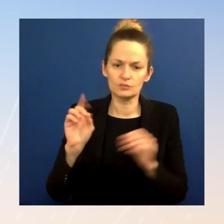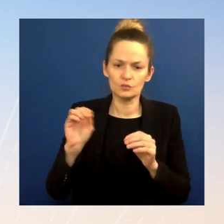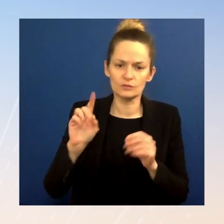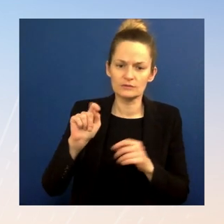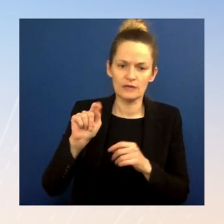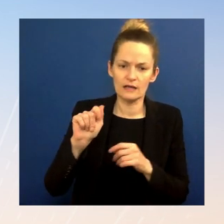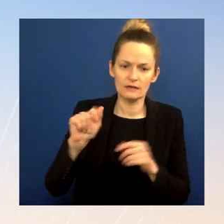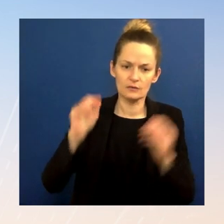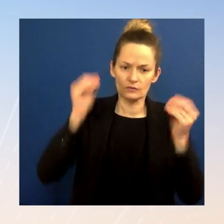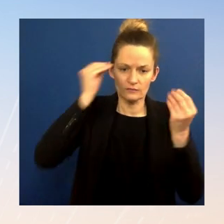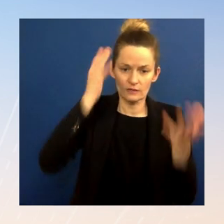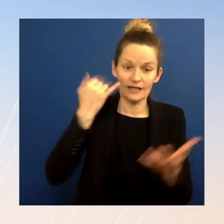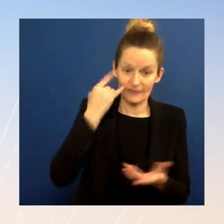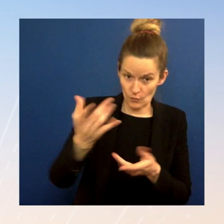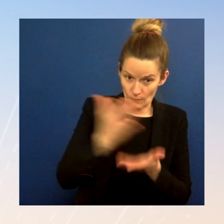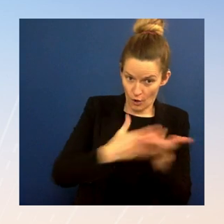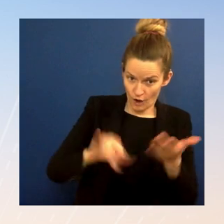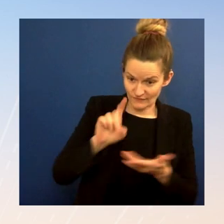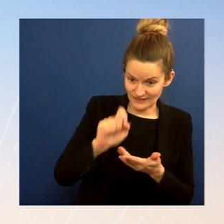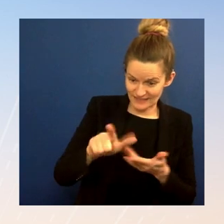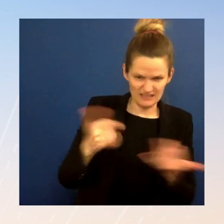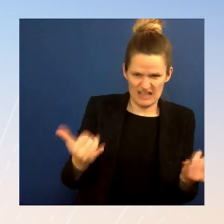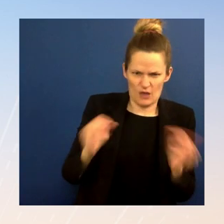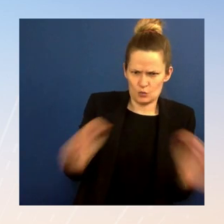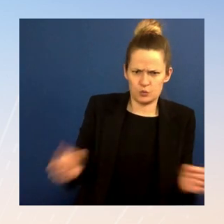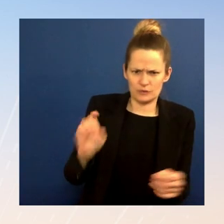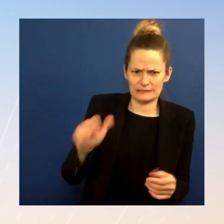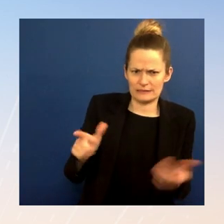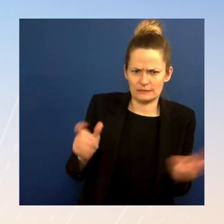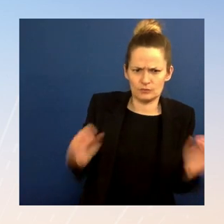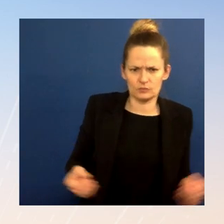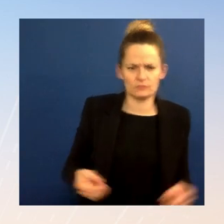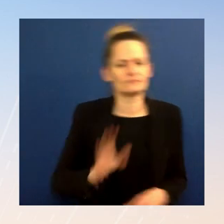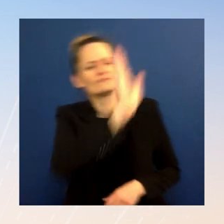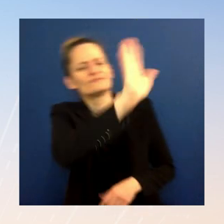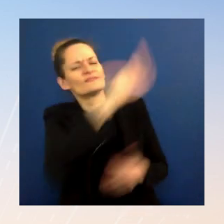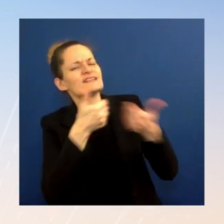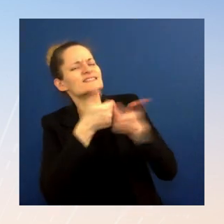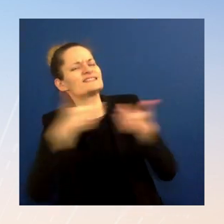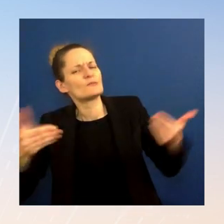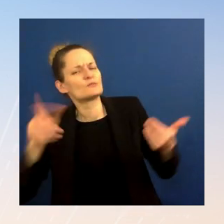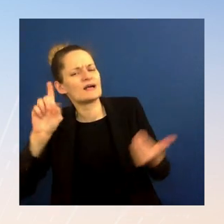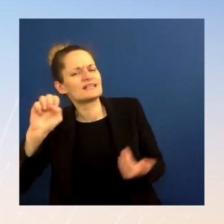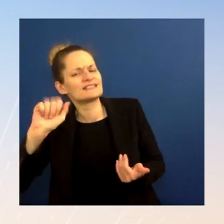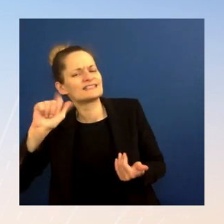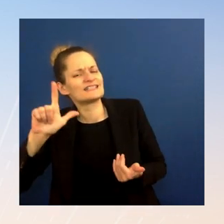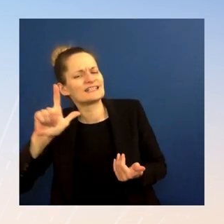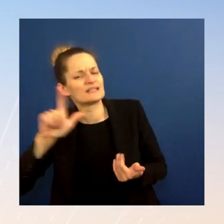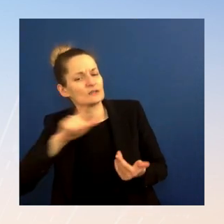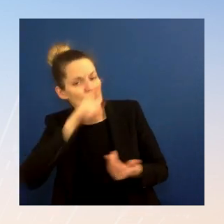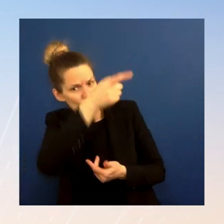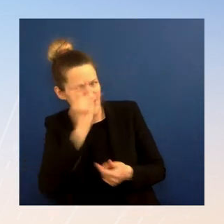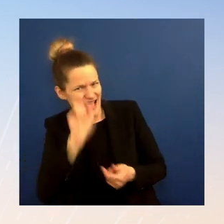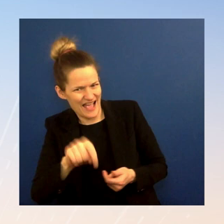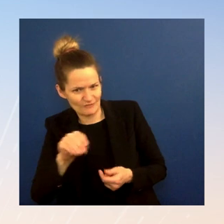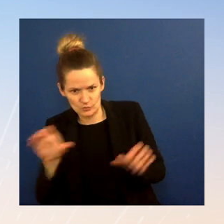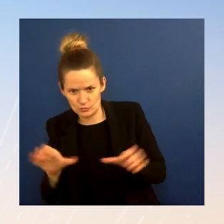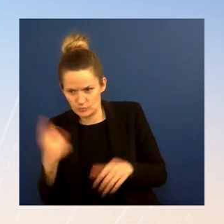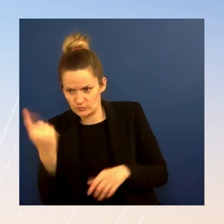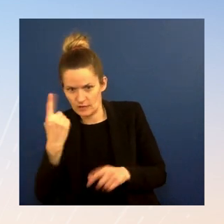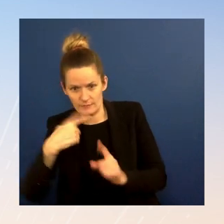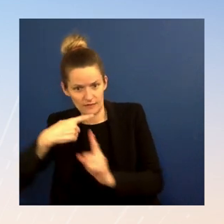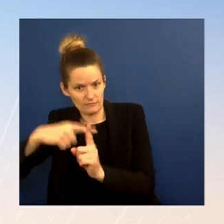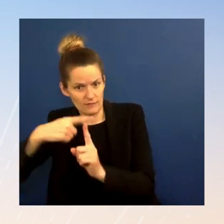action to be removed from that terror blacklist? Do you have to do something to get off of it? You have to make a decision, yes. Go